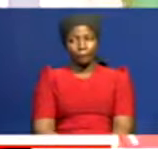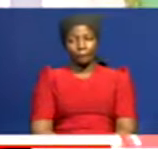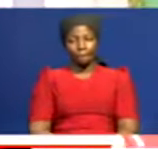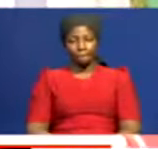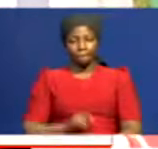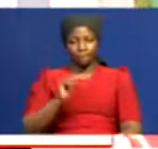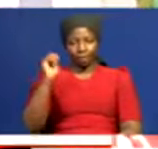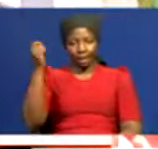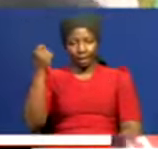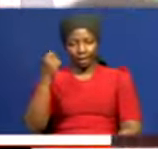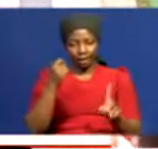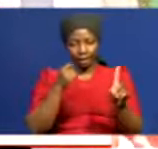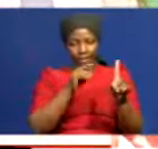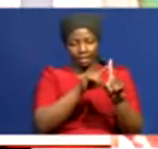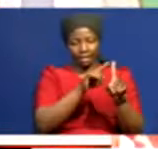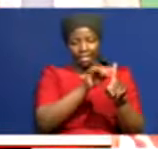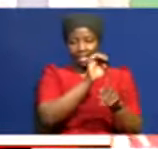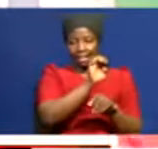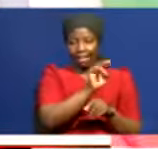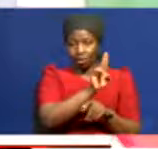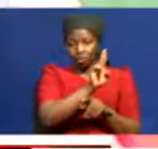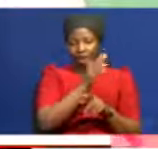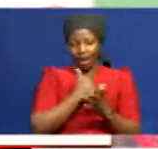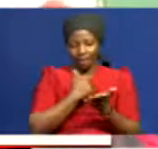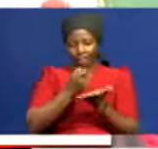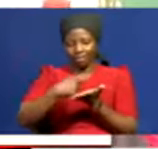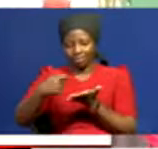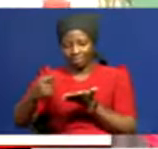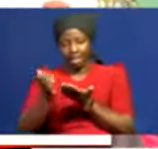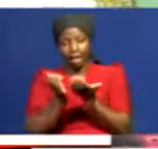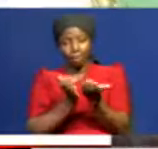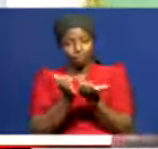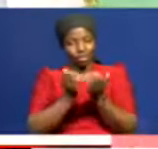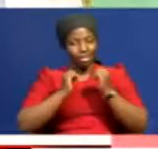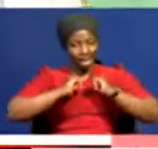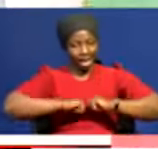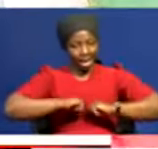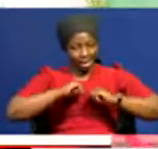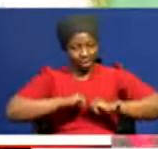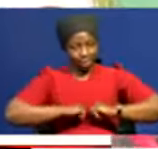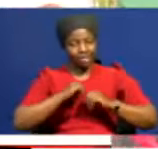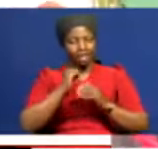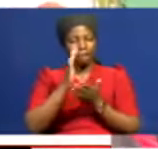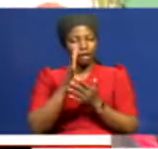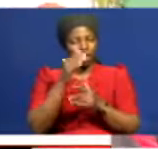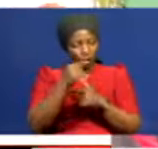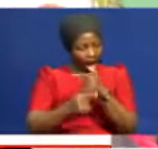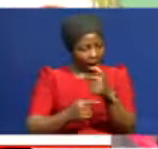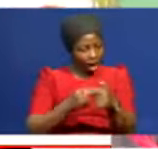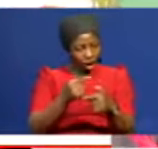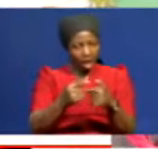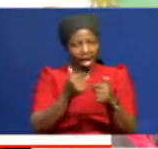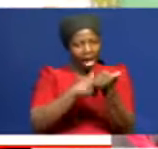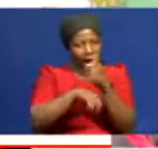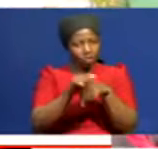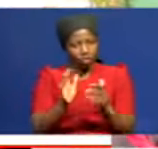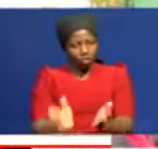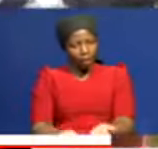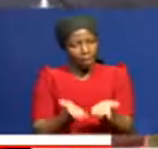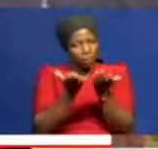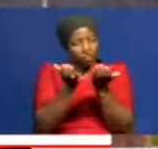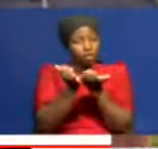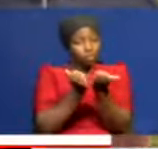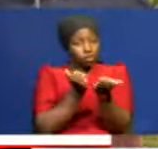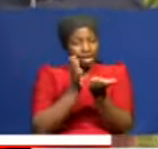Kenya and the European Union have signed a trade deal as part of ongoing efforts to boost trade and economic ties between